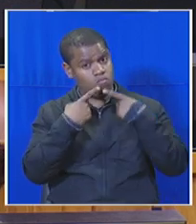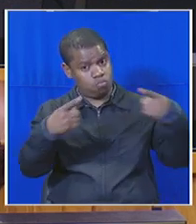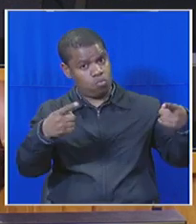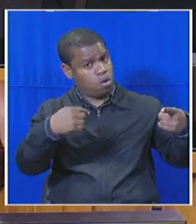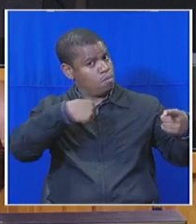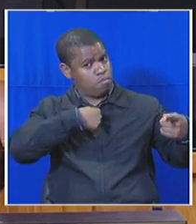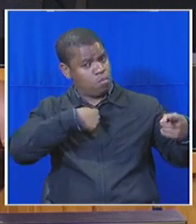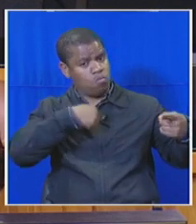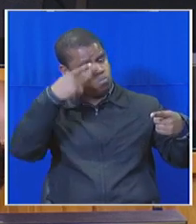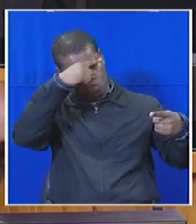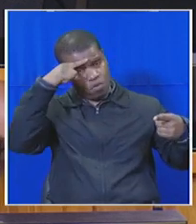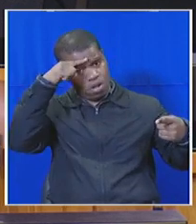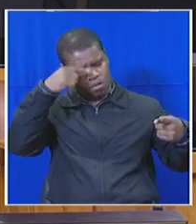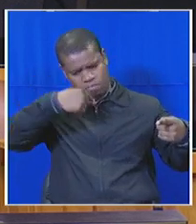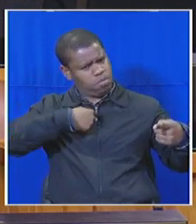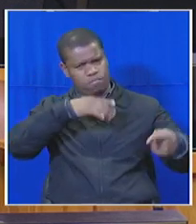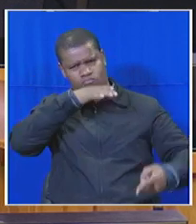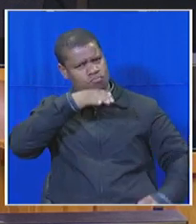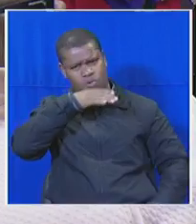Angiphuza utshwala mina.